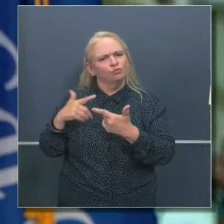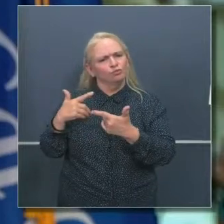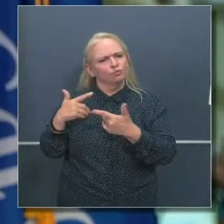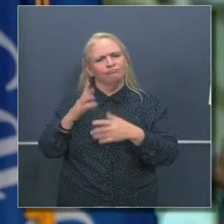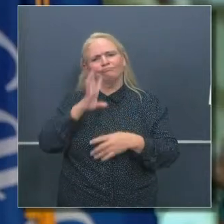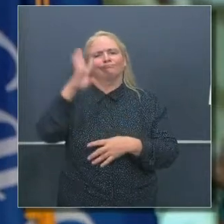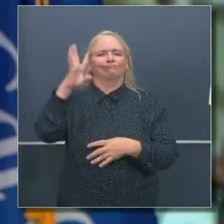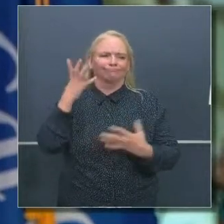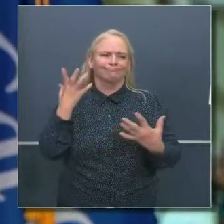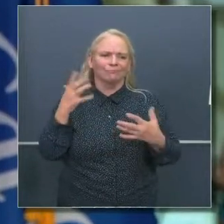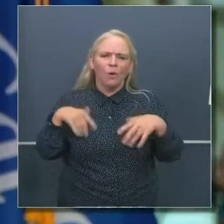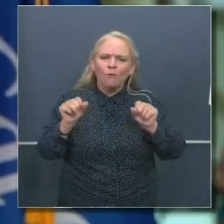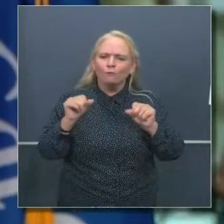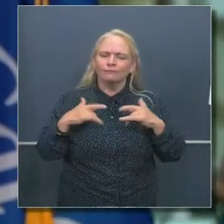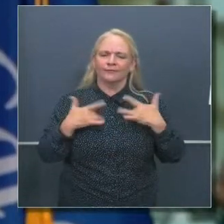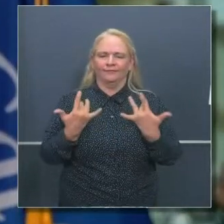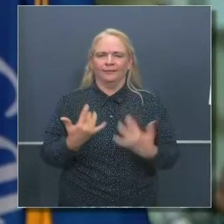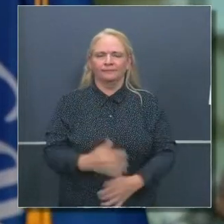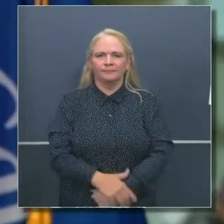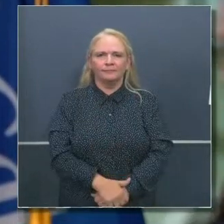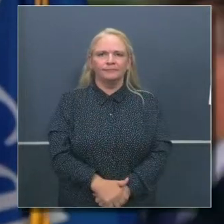rights.